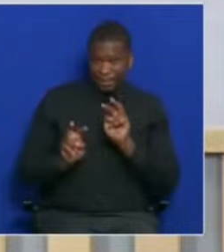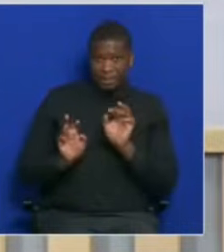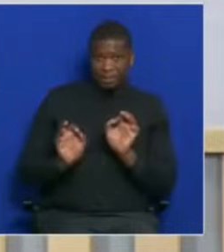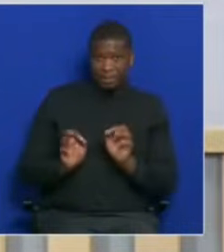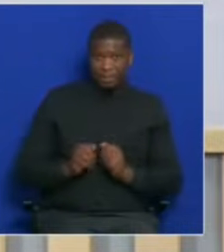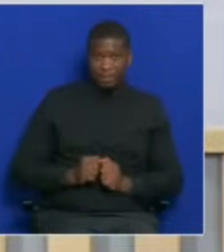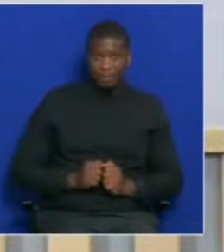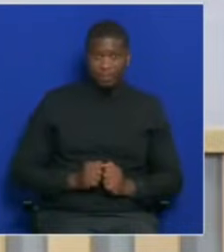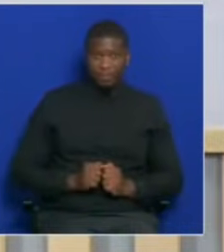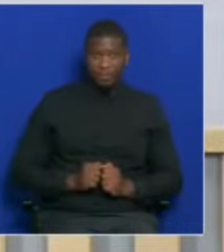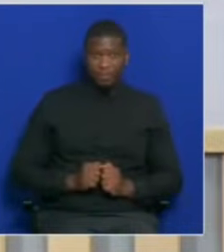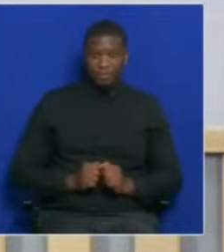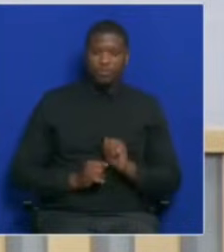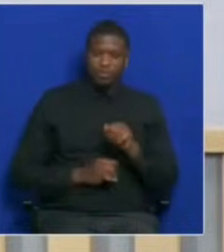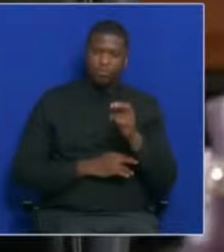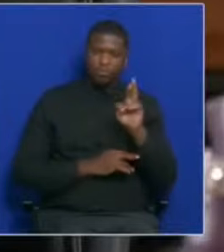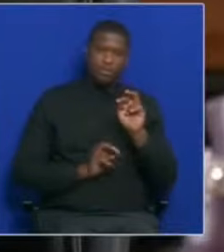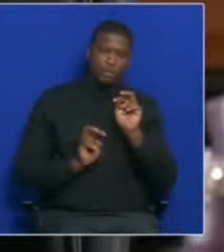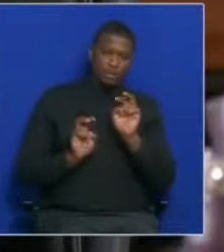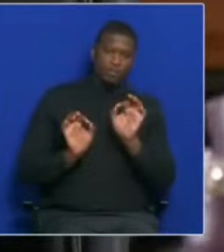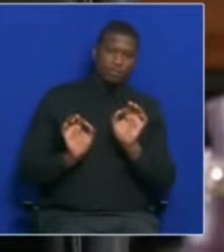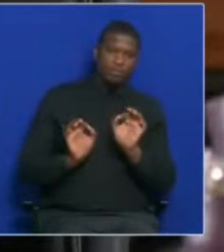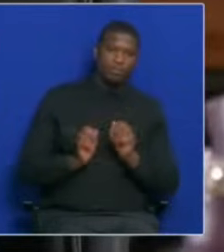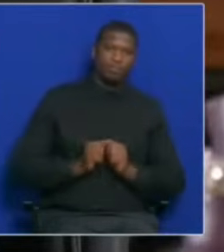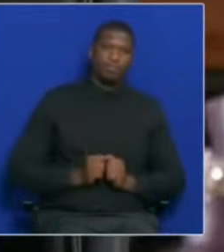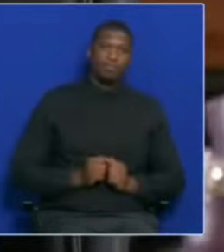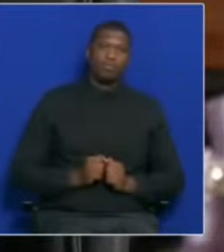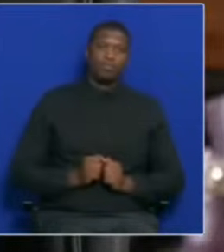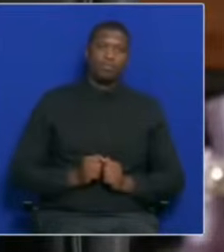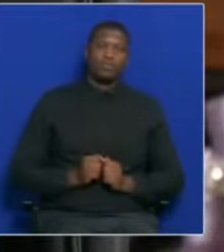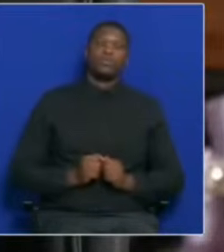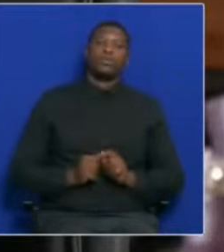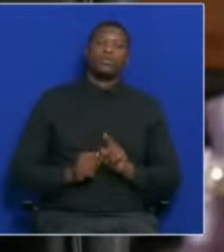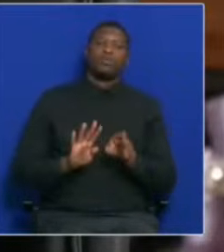I see that. What documents were being requested?